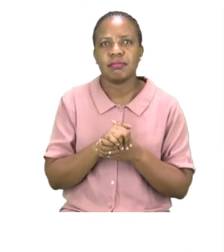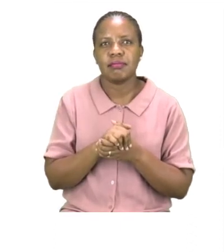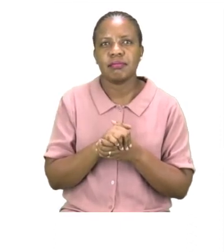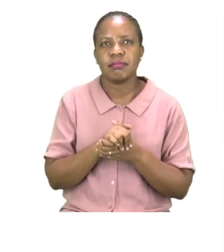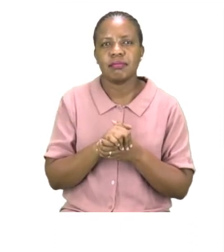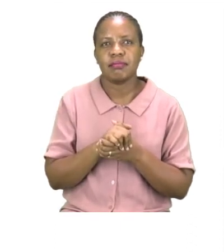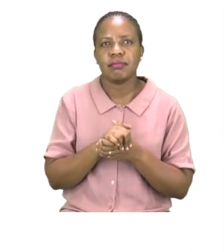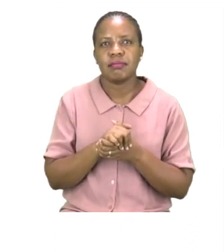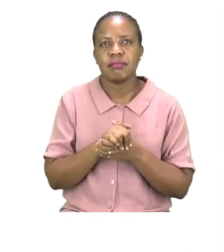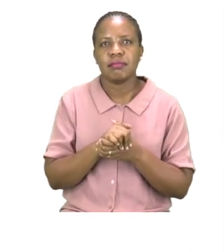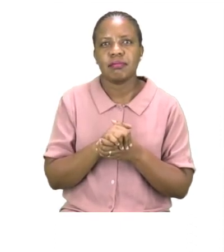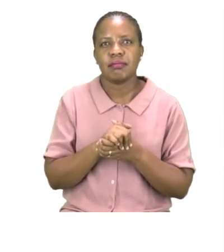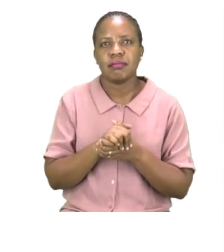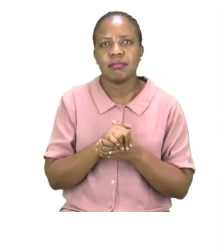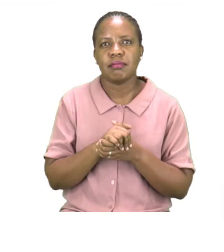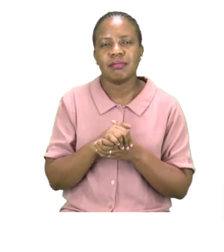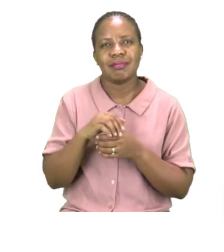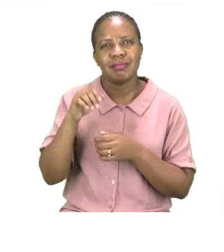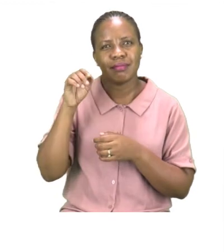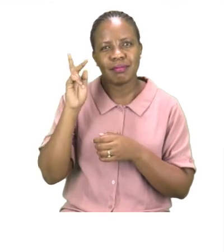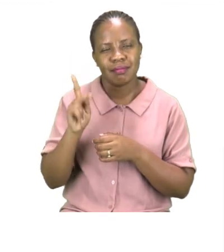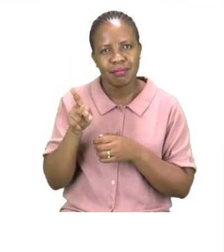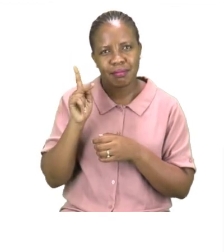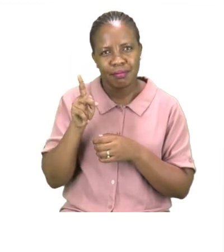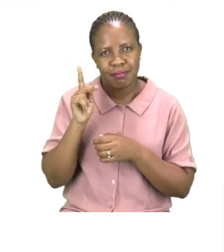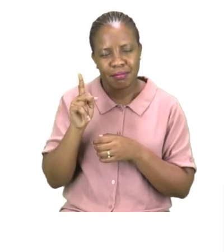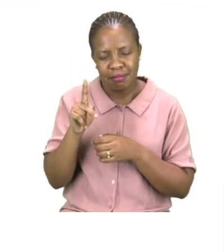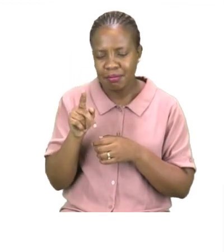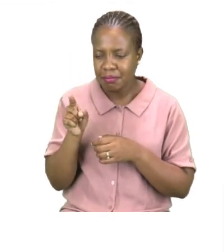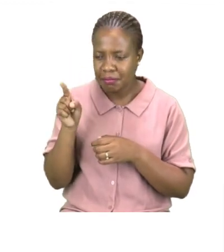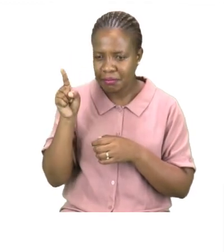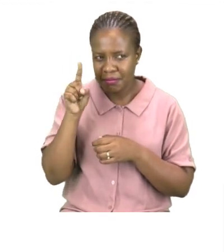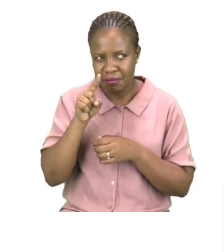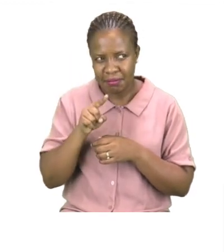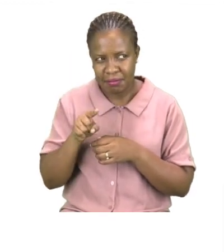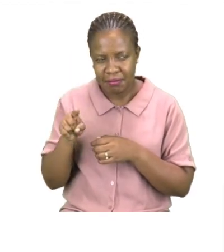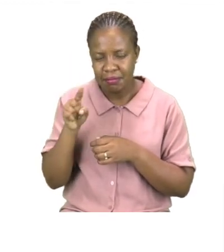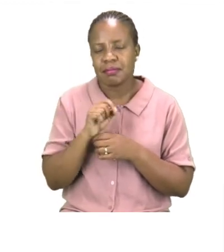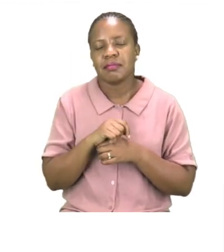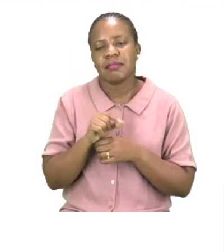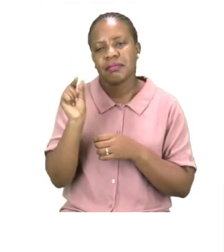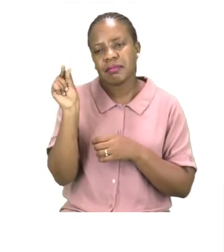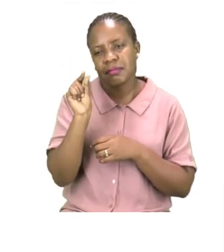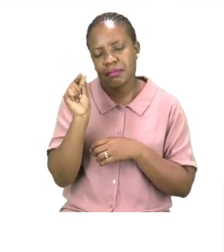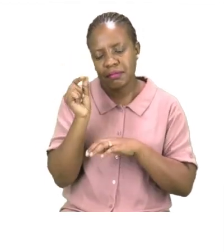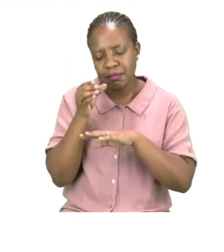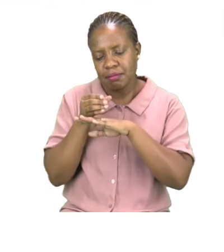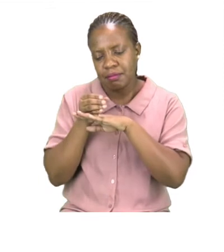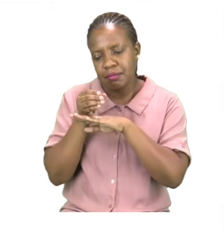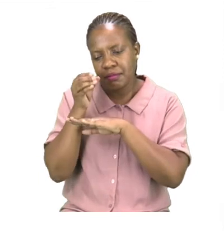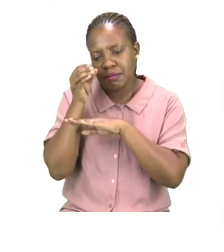Again you must circle the smaller one because the smaller container will have less